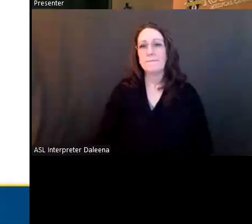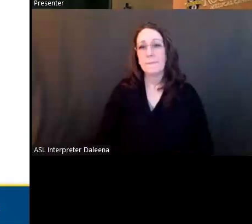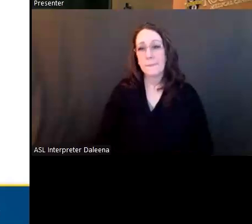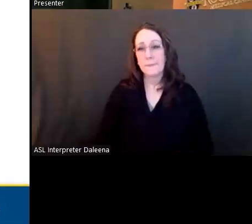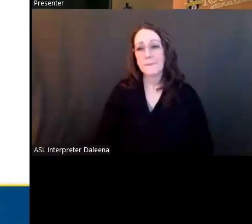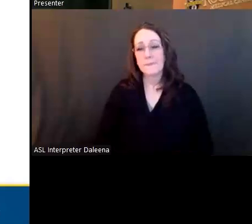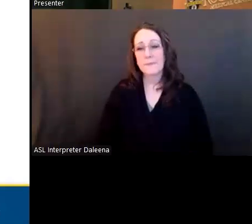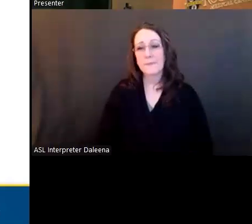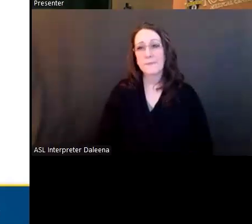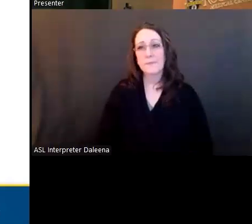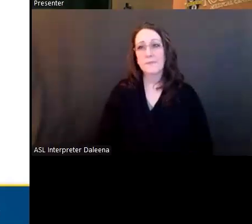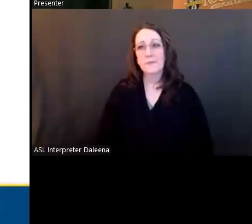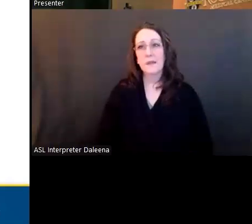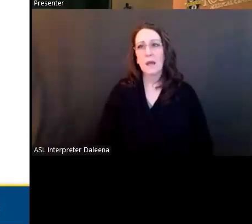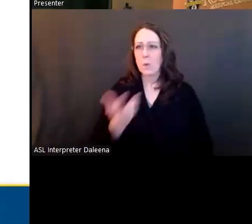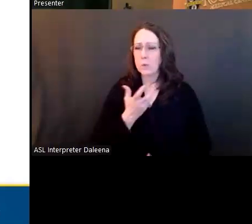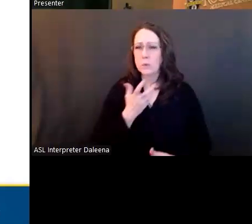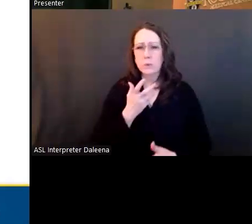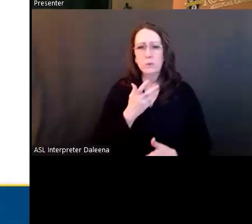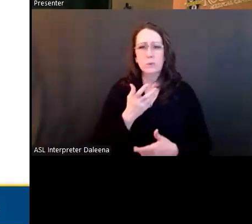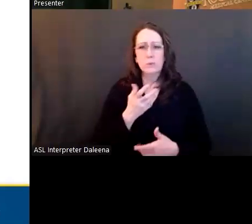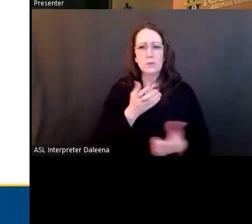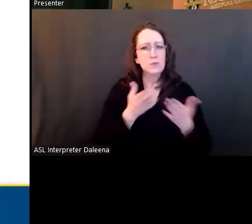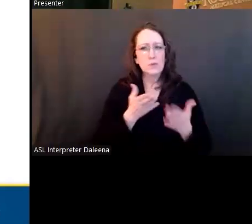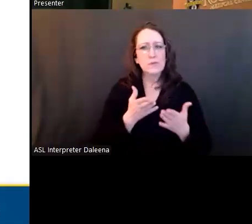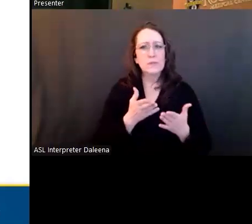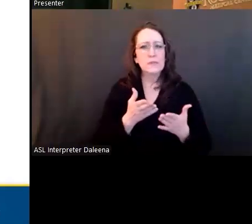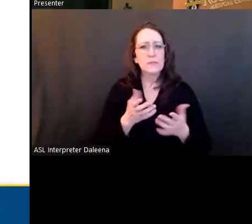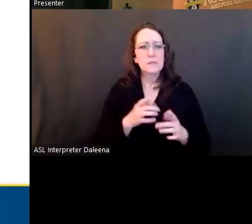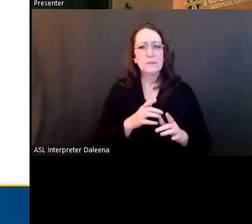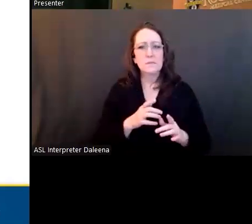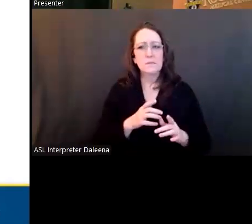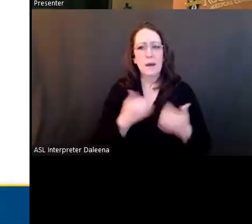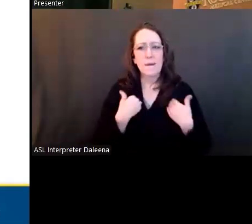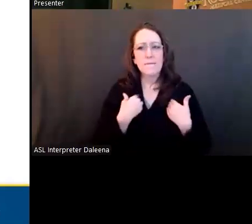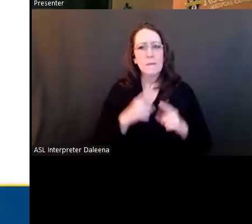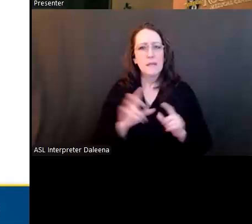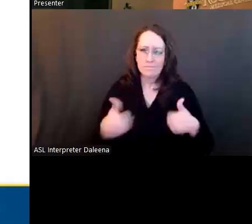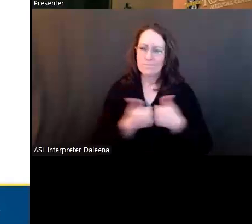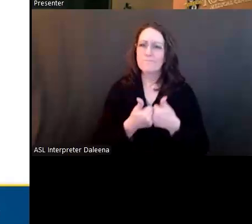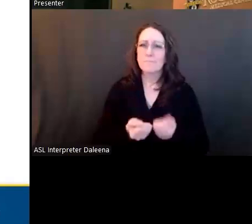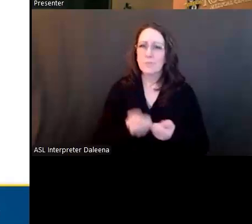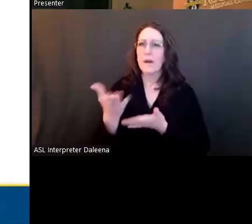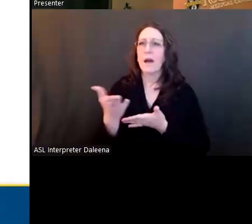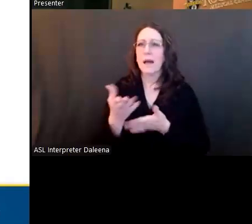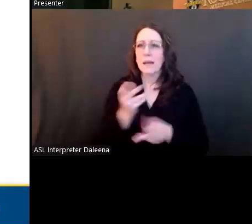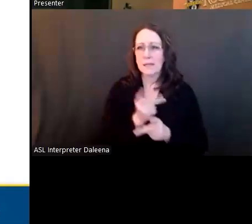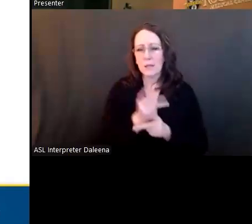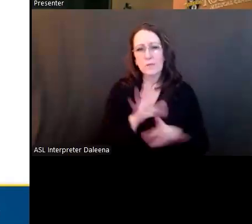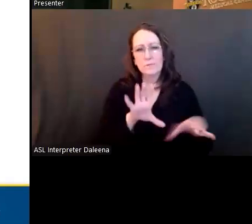And we have an impressive array of services. However, there's challenges to providing care to this population.